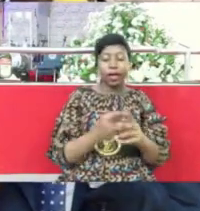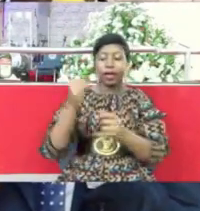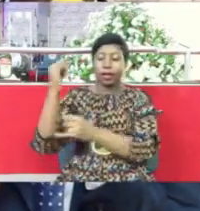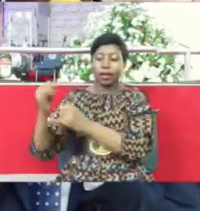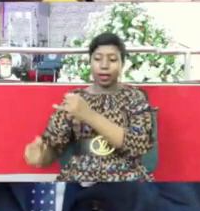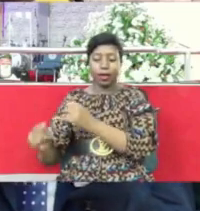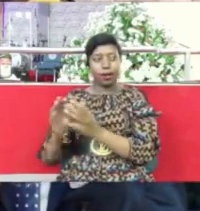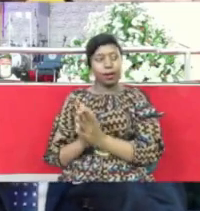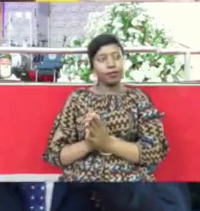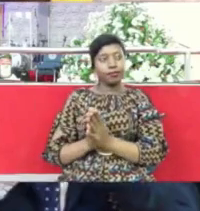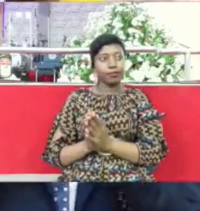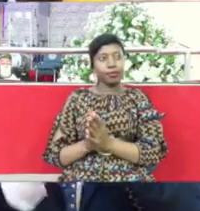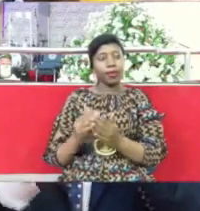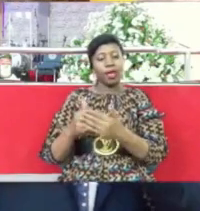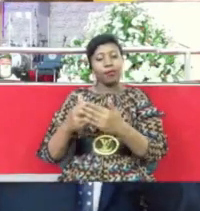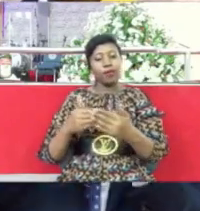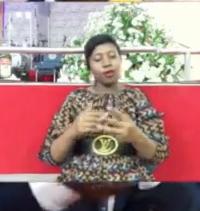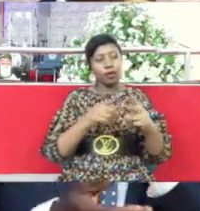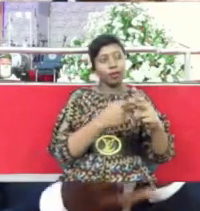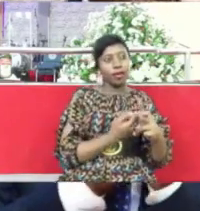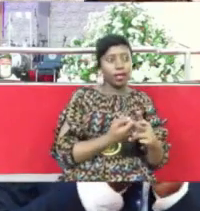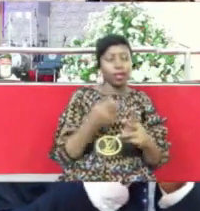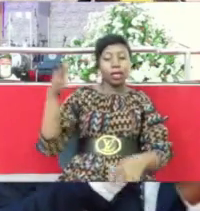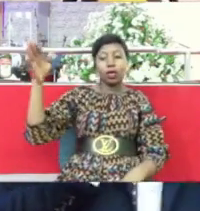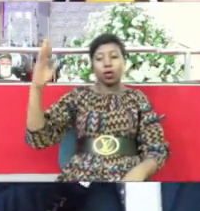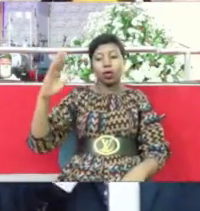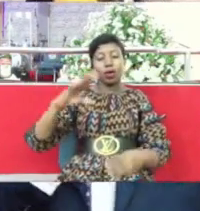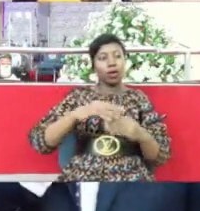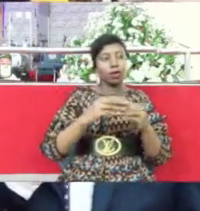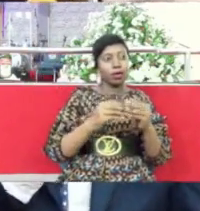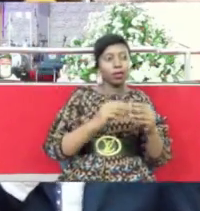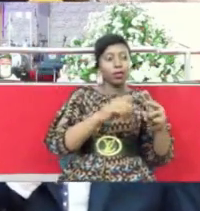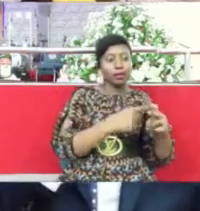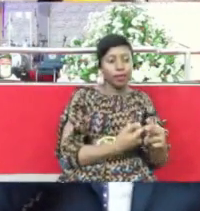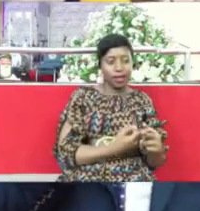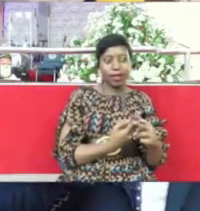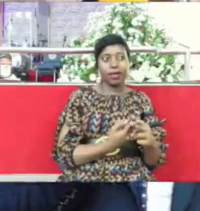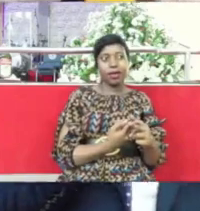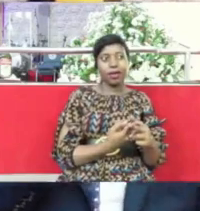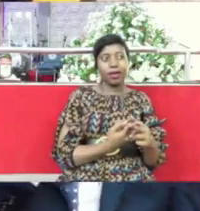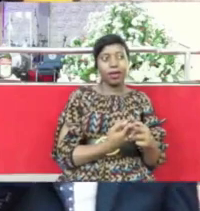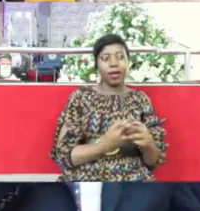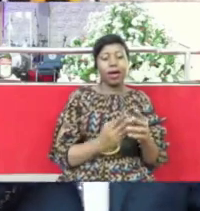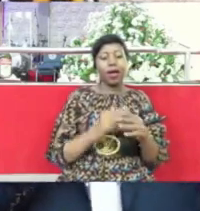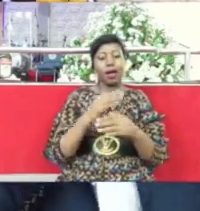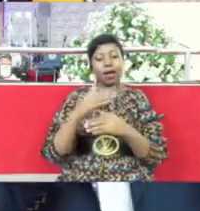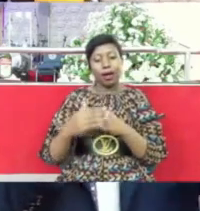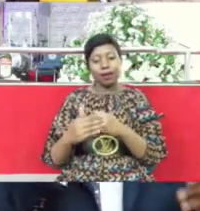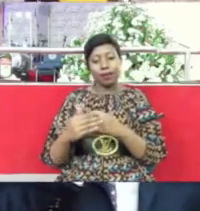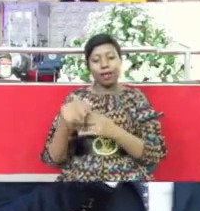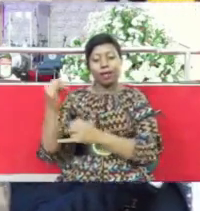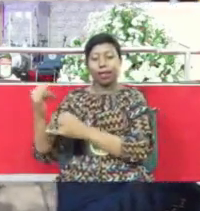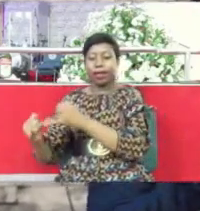who created the Alpha. Kabla ya mwanzo yeye ndiye aliyeumba mwanzo. When he said let there be. Akasema wacha iwe. He will also be after the Omega. Na pia atakuwa mwisho. Because he is